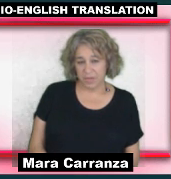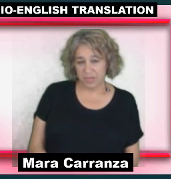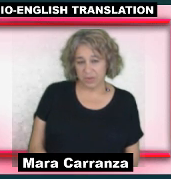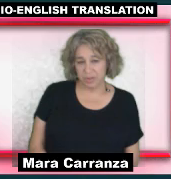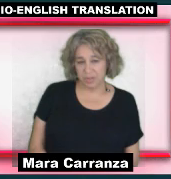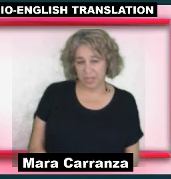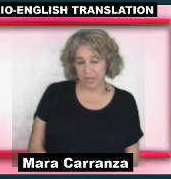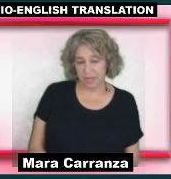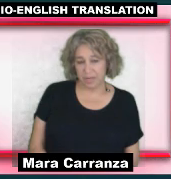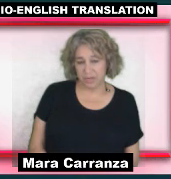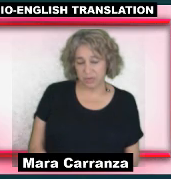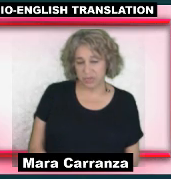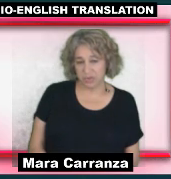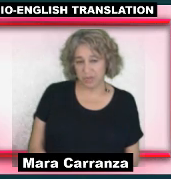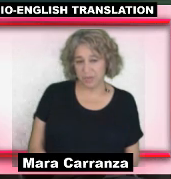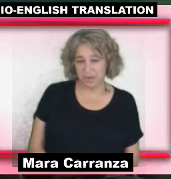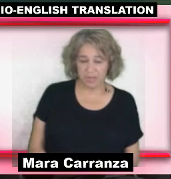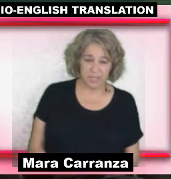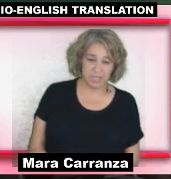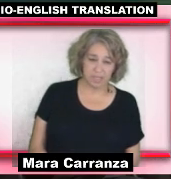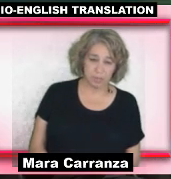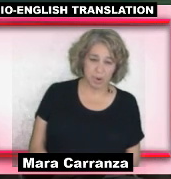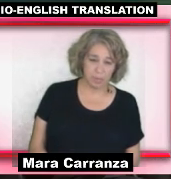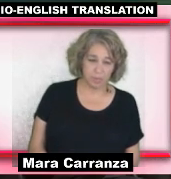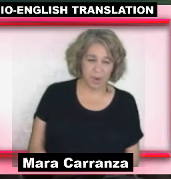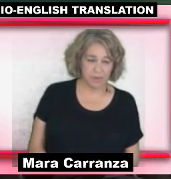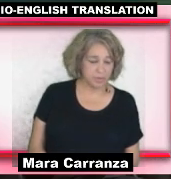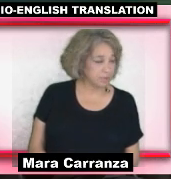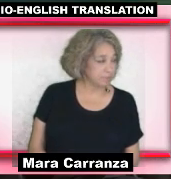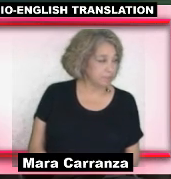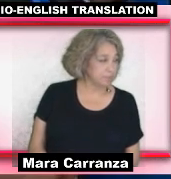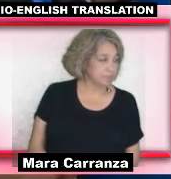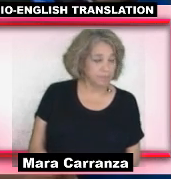to make sure that and to assure them there that is not the proper